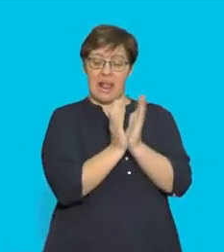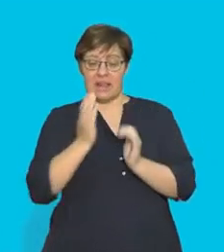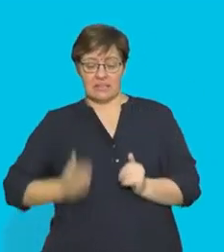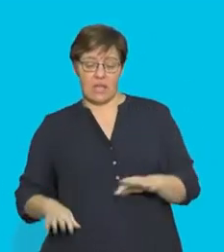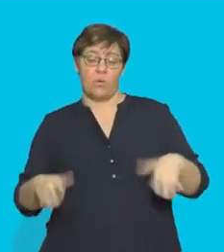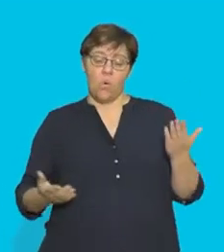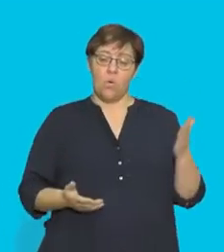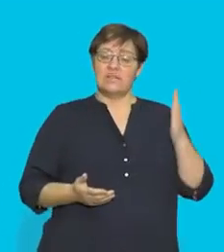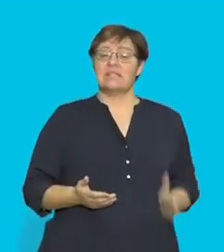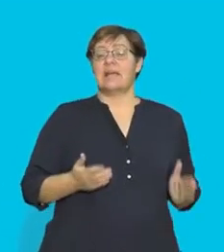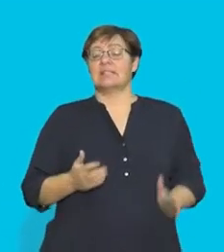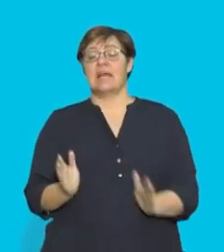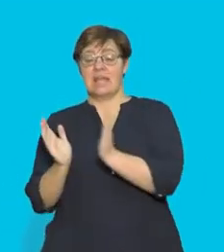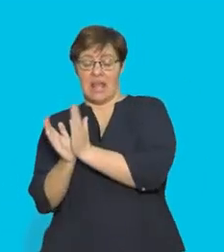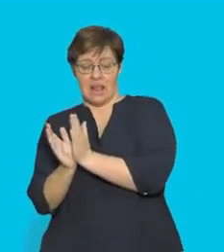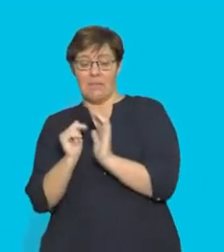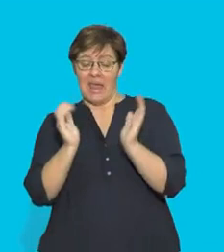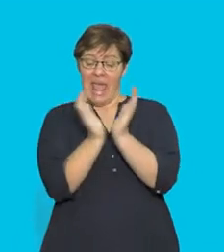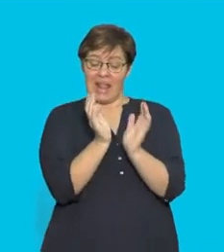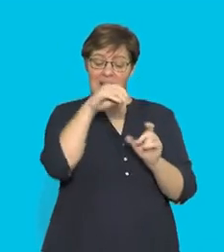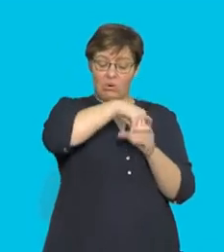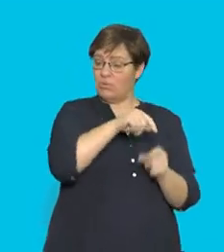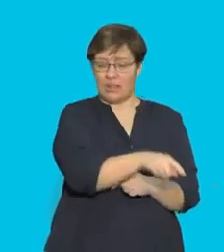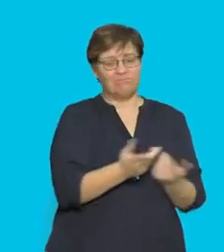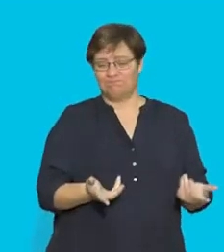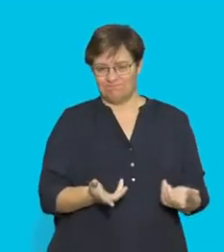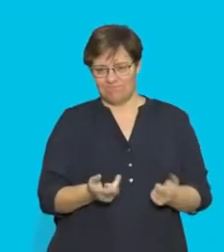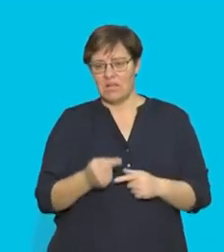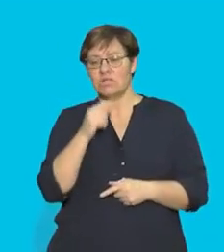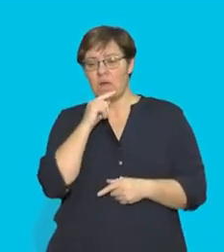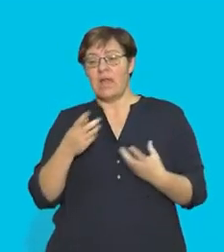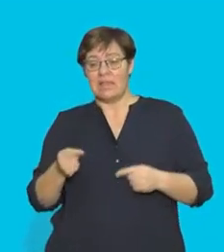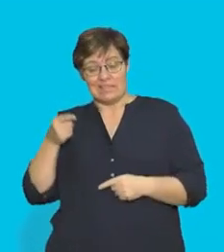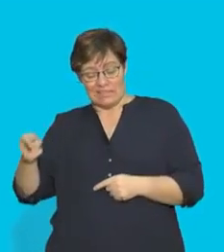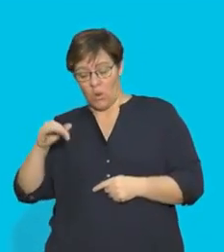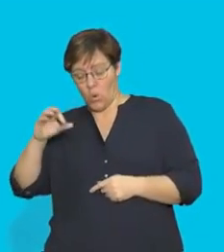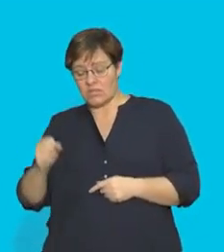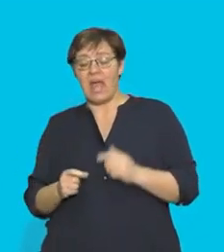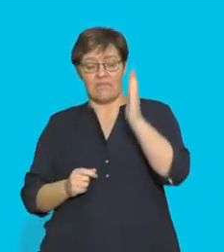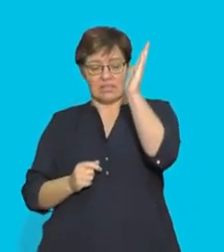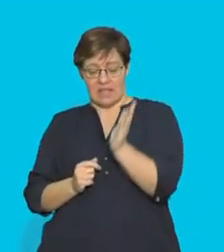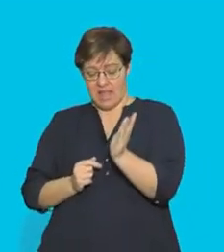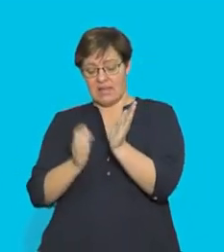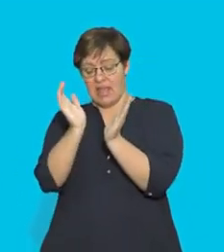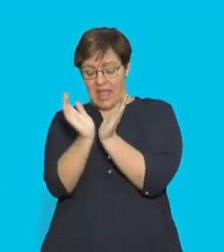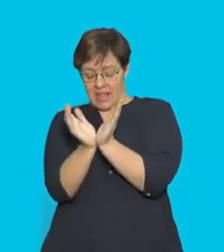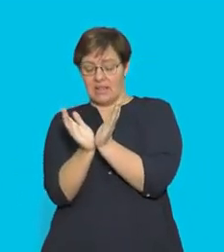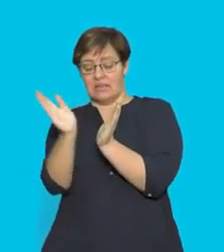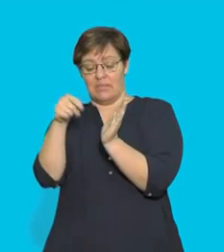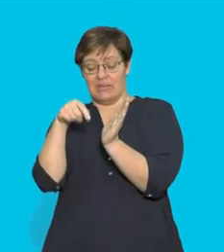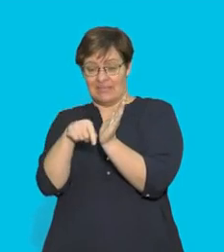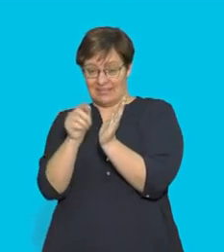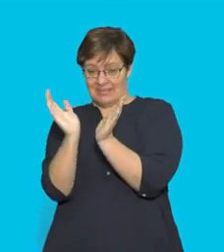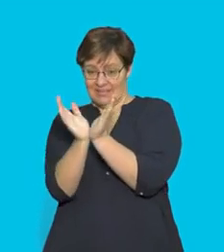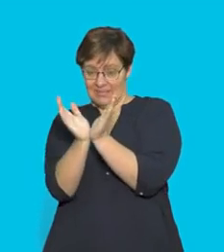side, or side, side, and not included angle. And cos rule is used when we have side, angle, side, or side, side, side. And